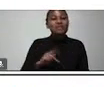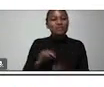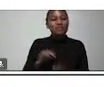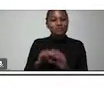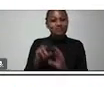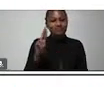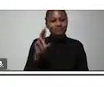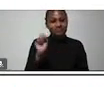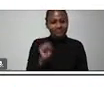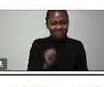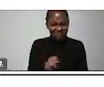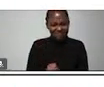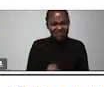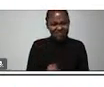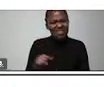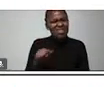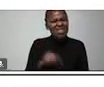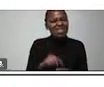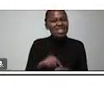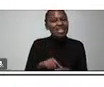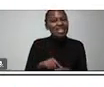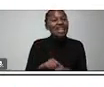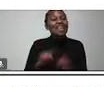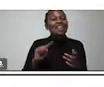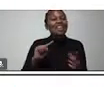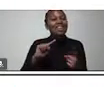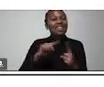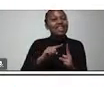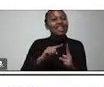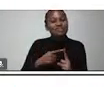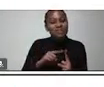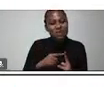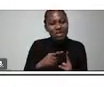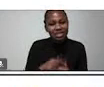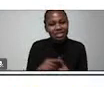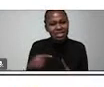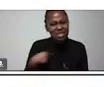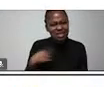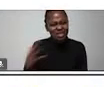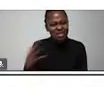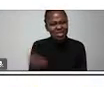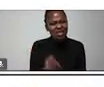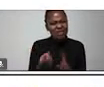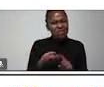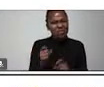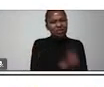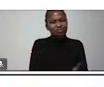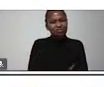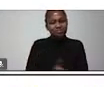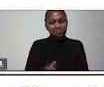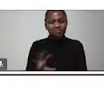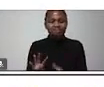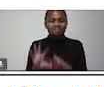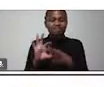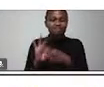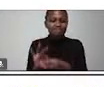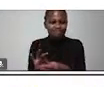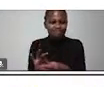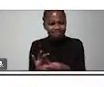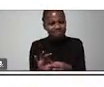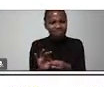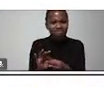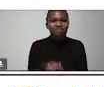you know, at the moment. And the key points that we also pick up actually from those engagements from our stakeholders was